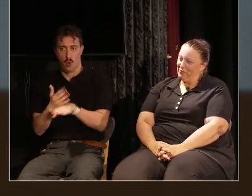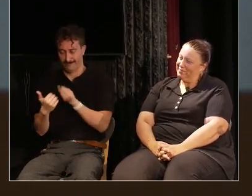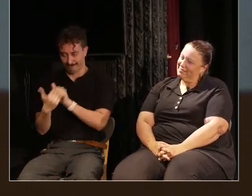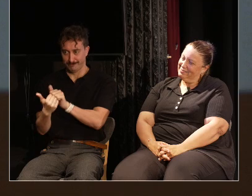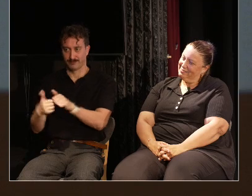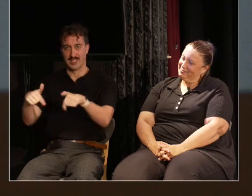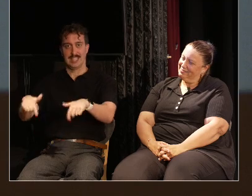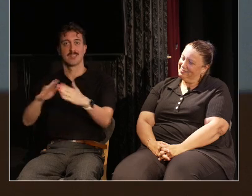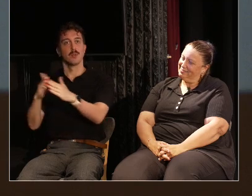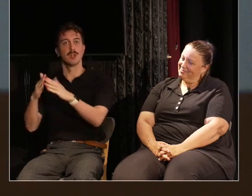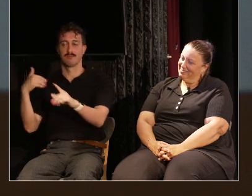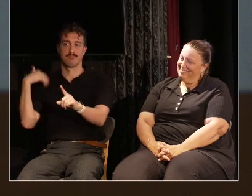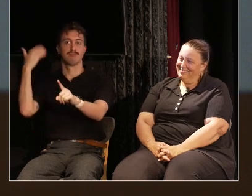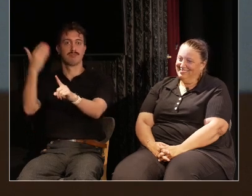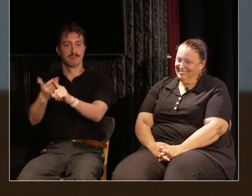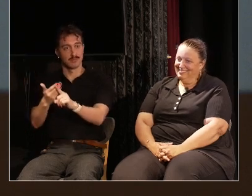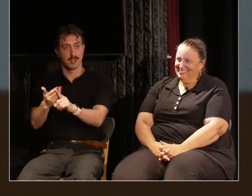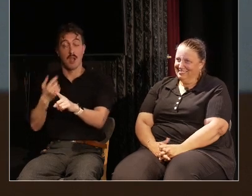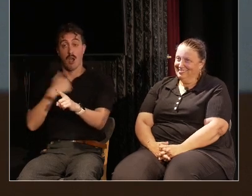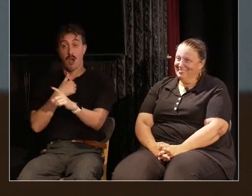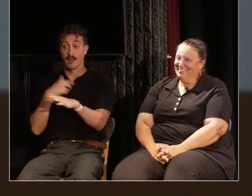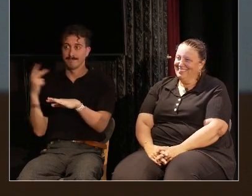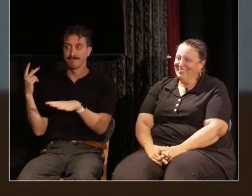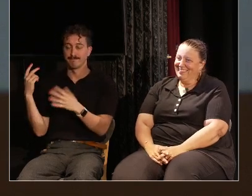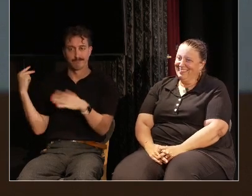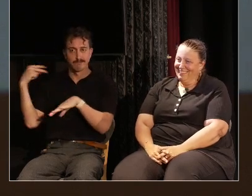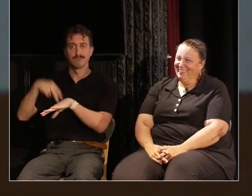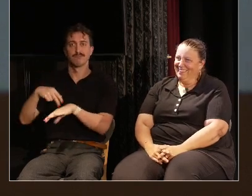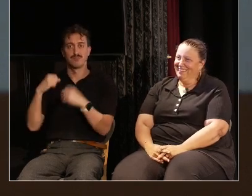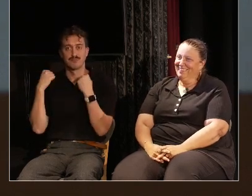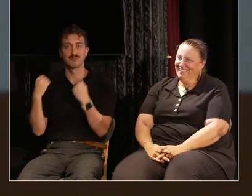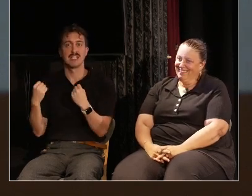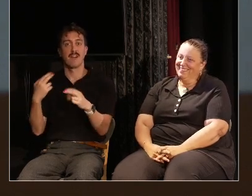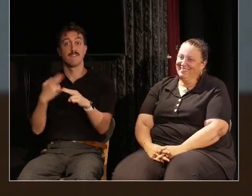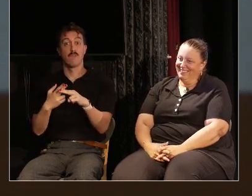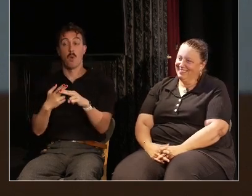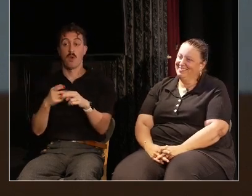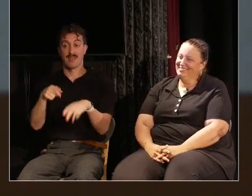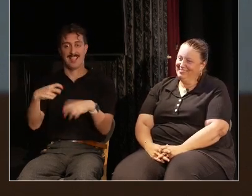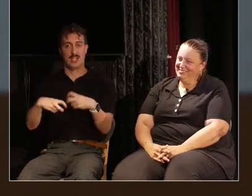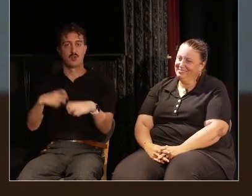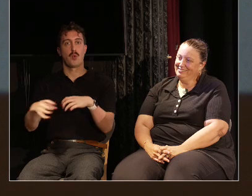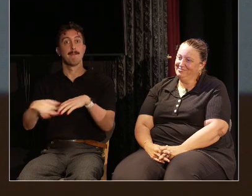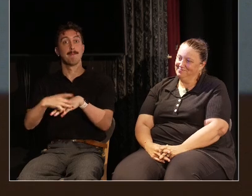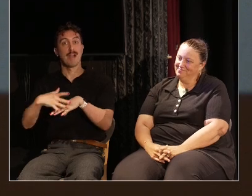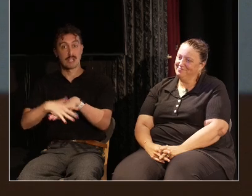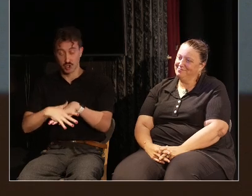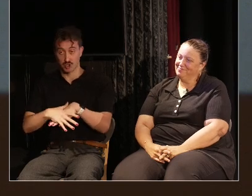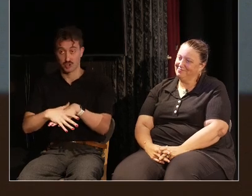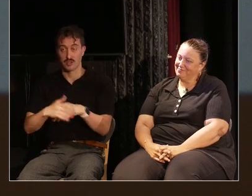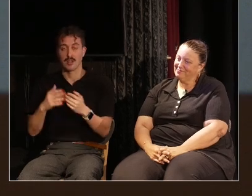time and to stand up where I've been able to on marriage, in relation to the bills in Parliament on religious discrimination,